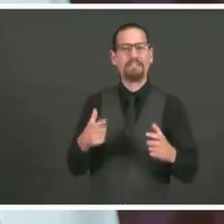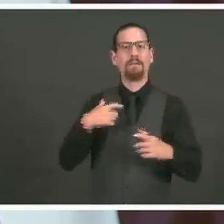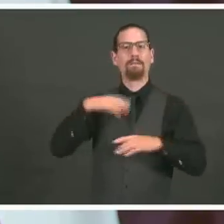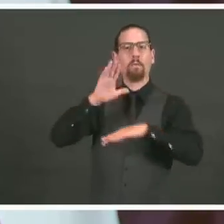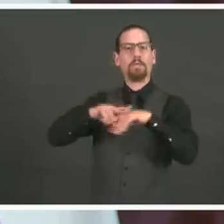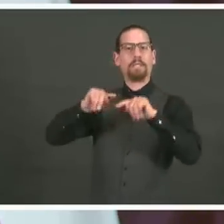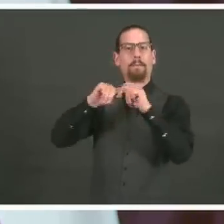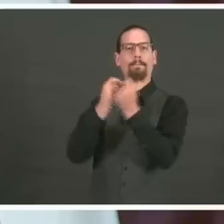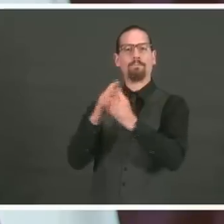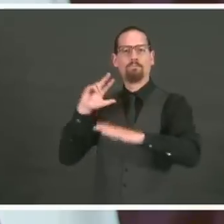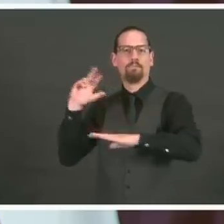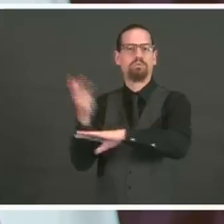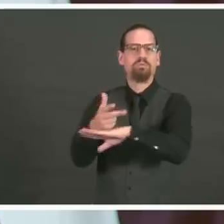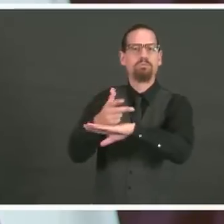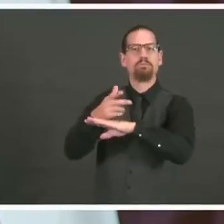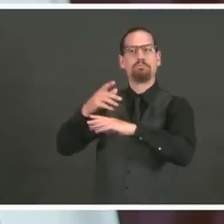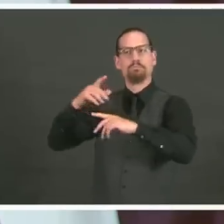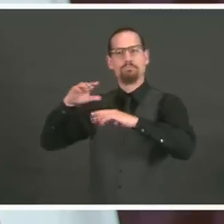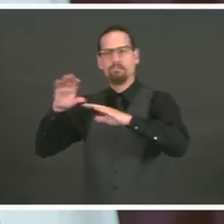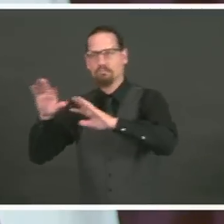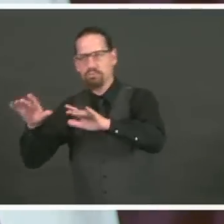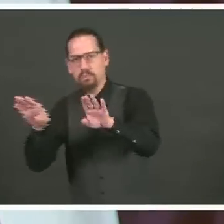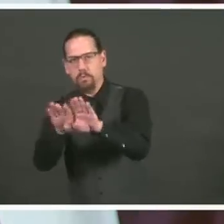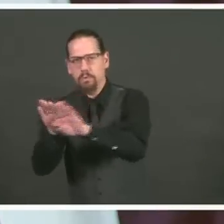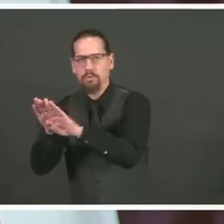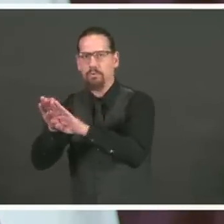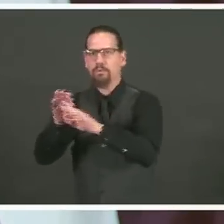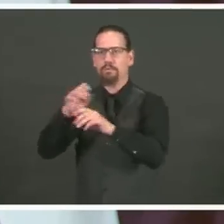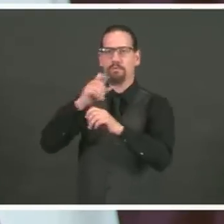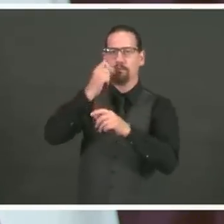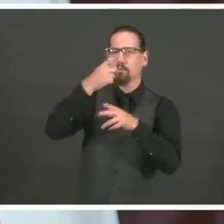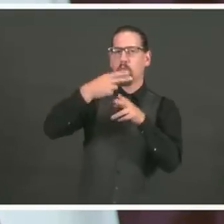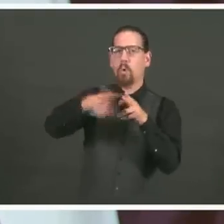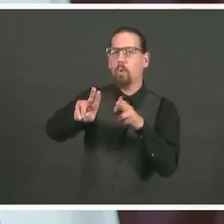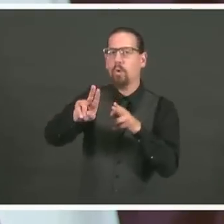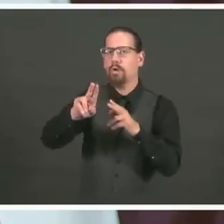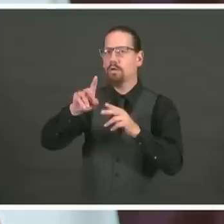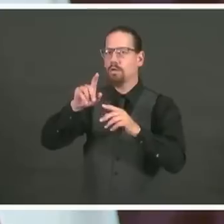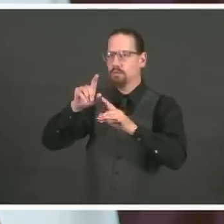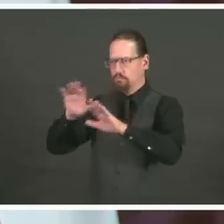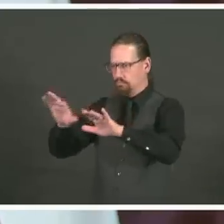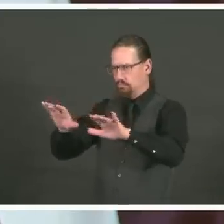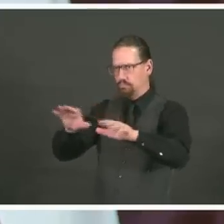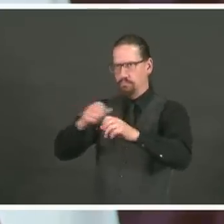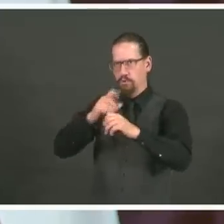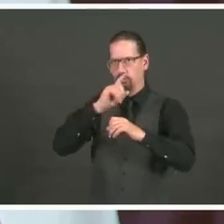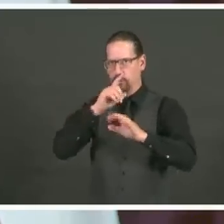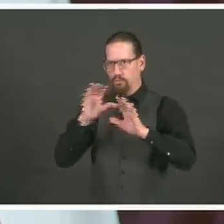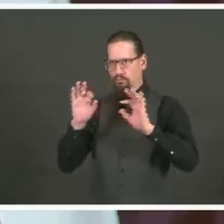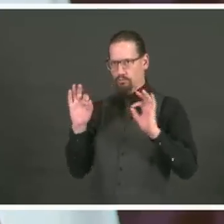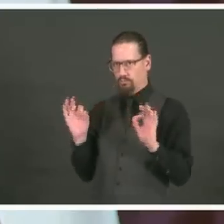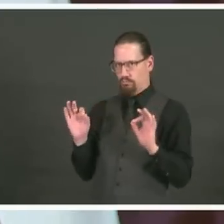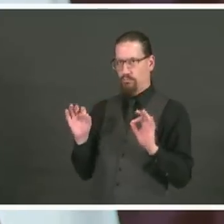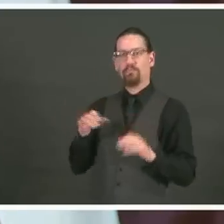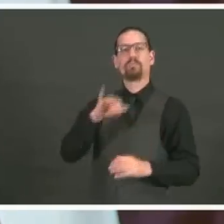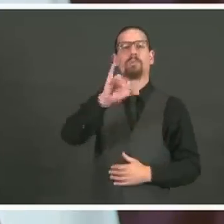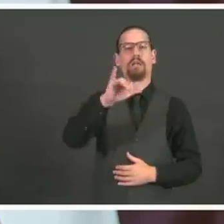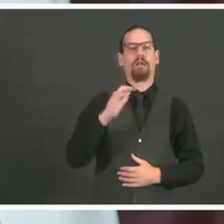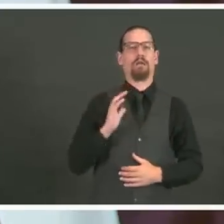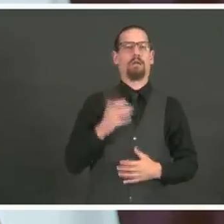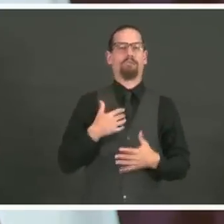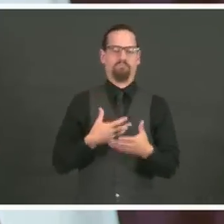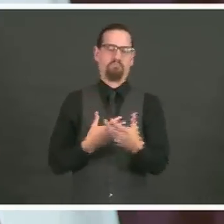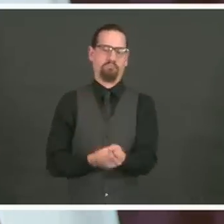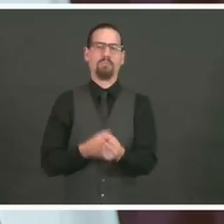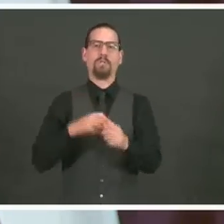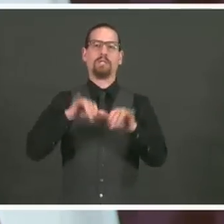centers, we've had to close them temporarily. But you should have confidence that the systems we set up to deal with